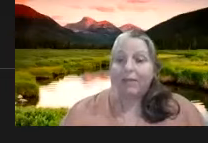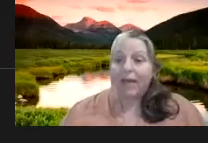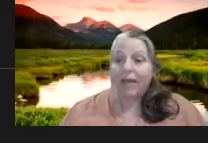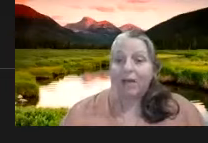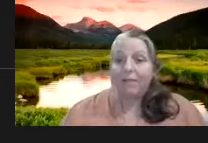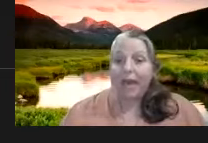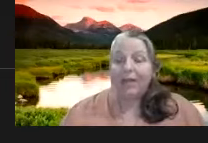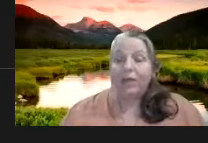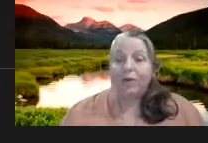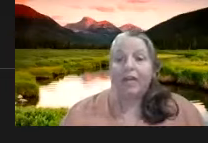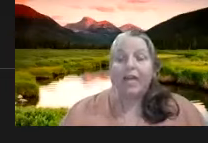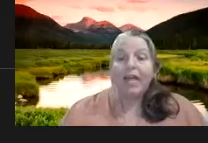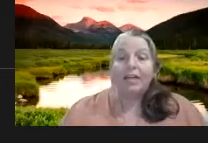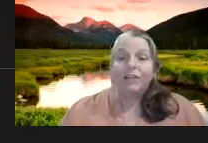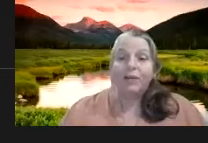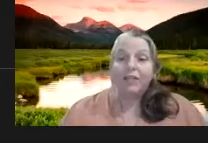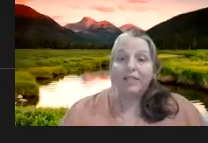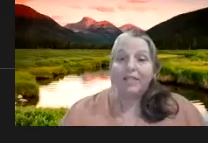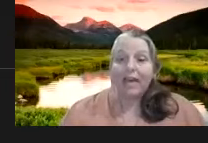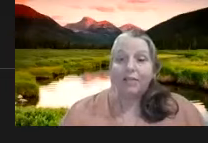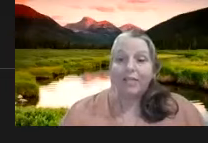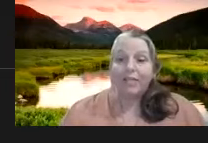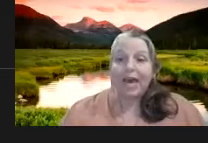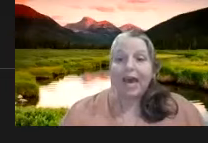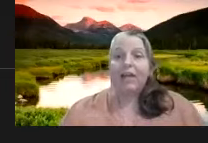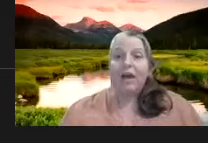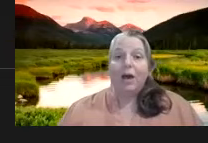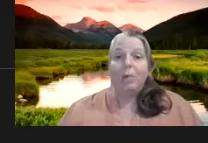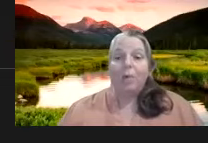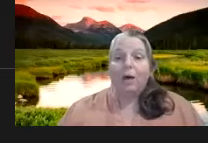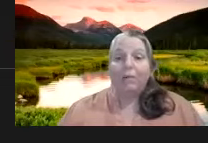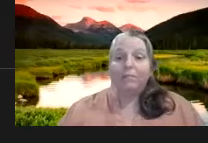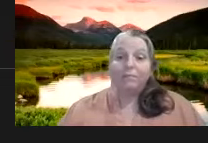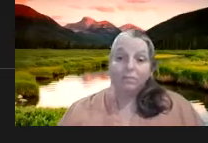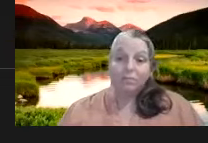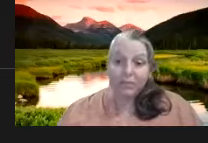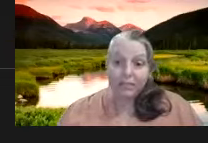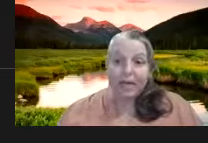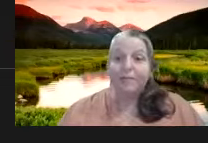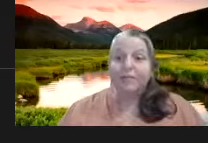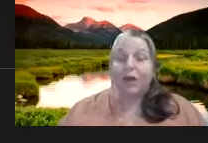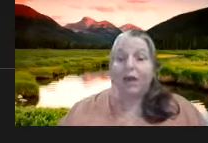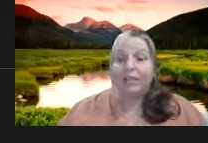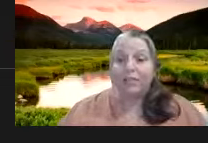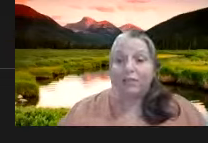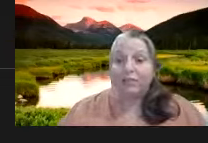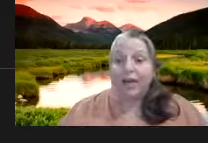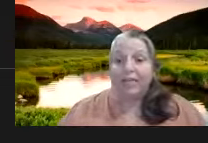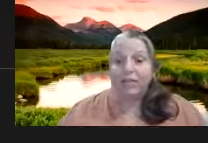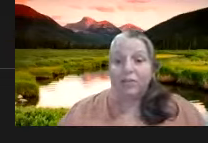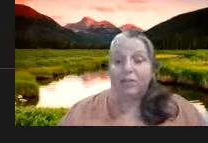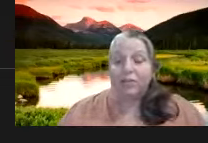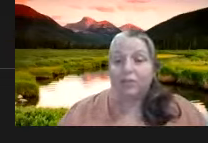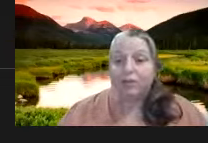being kind of in that top category. And so this tells us that while sometimes digital